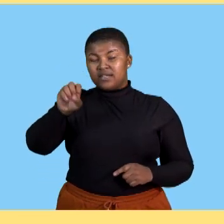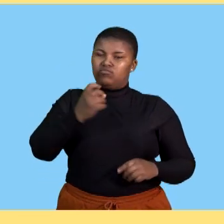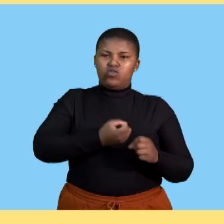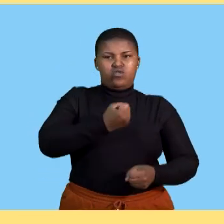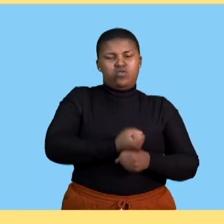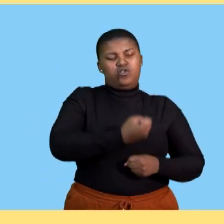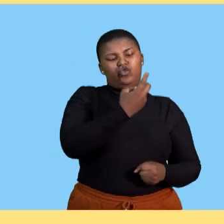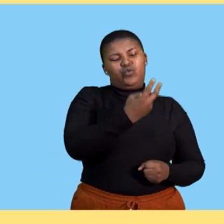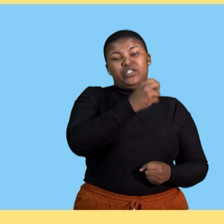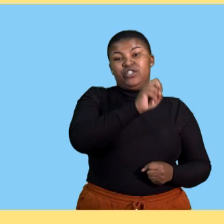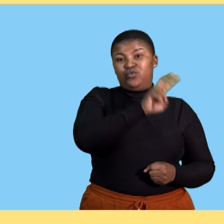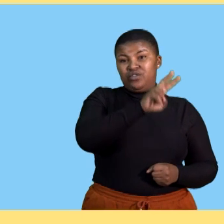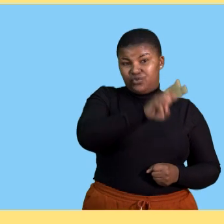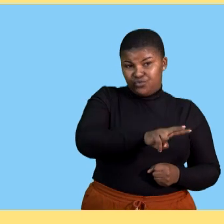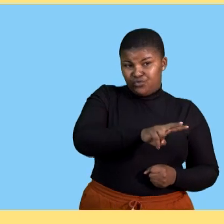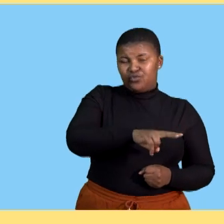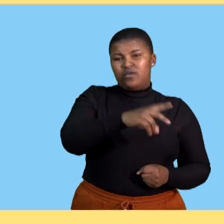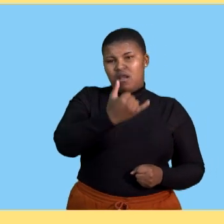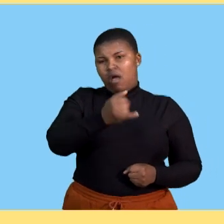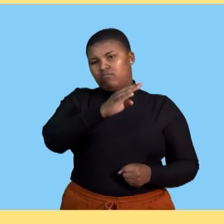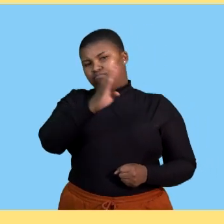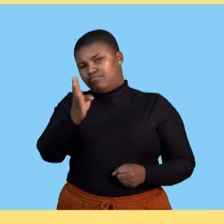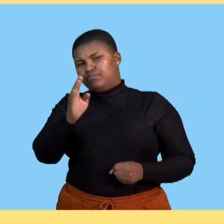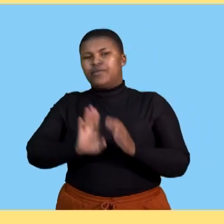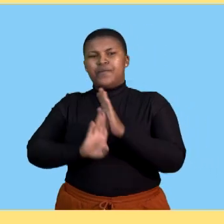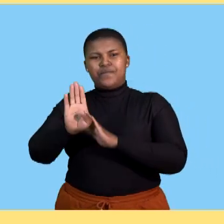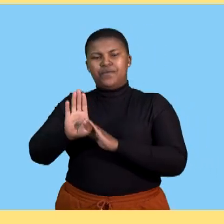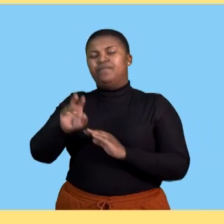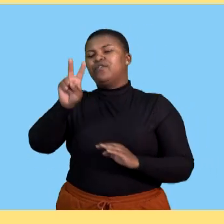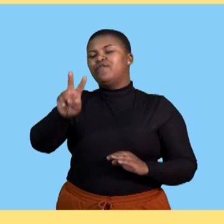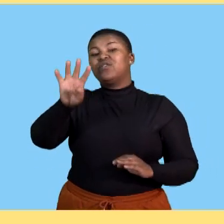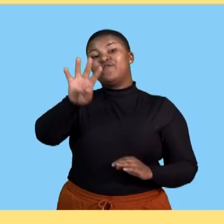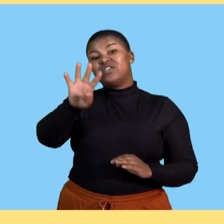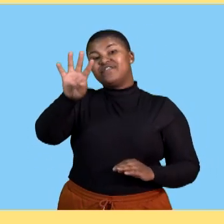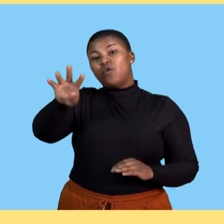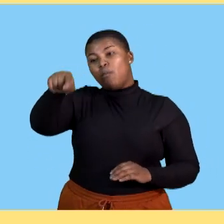42.2, which is this one, in 2022 to